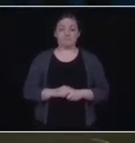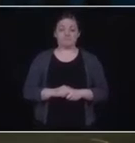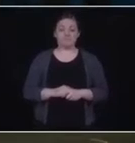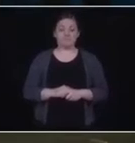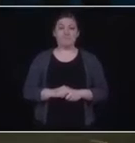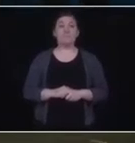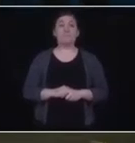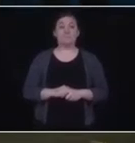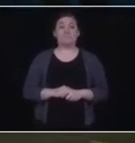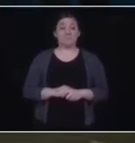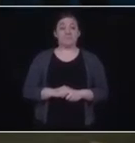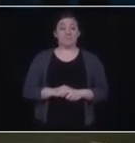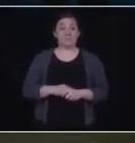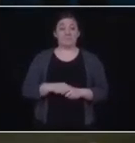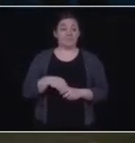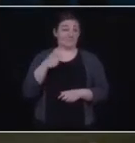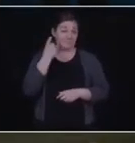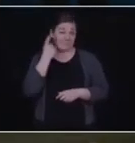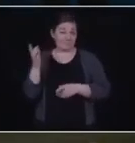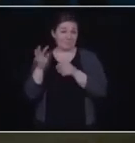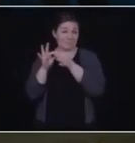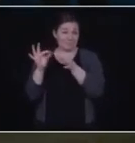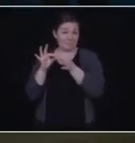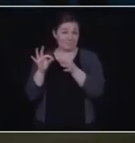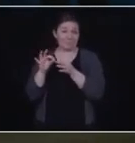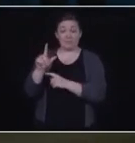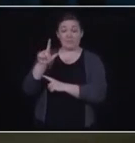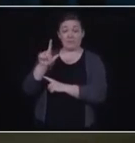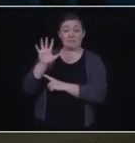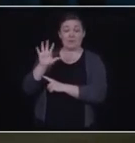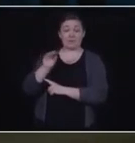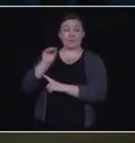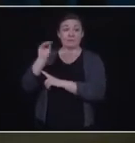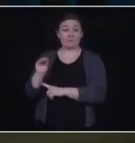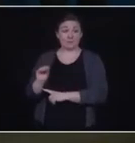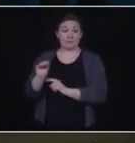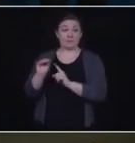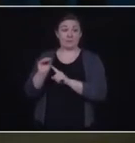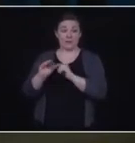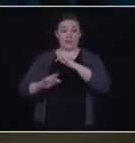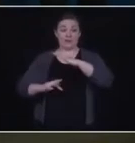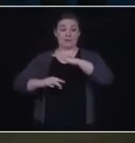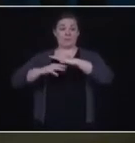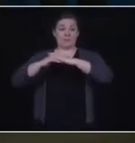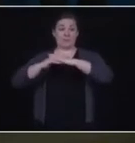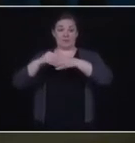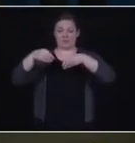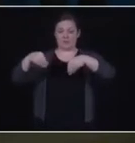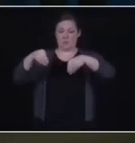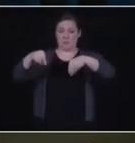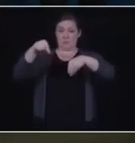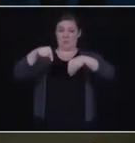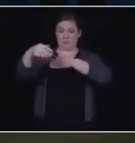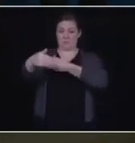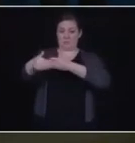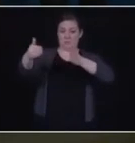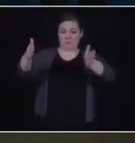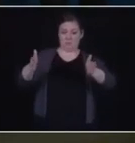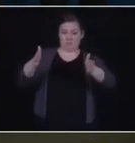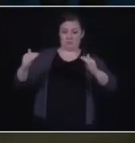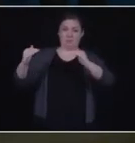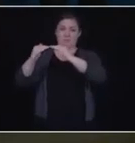as the Premier mentioned, 25% limit, but it does allow, and frankly, it acknowledges that we want